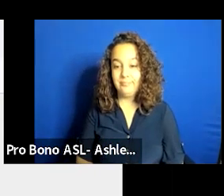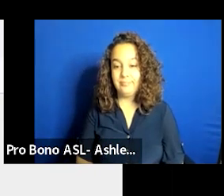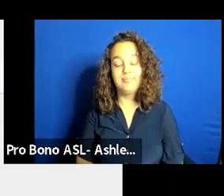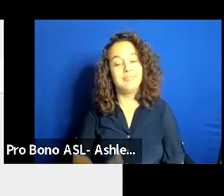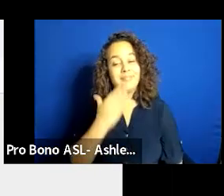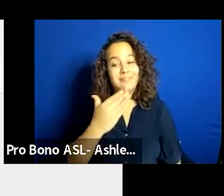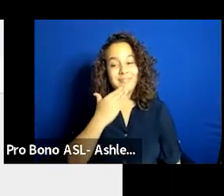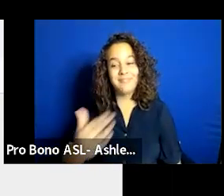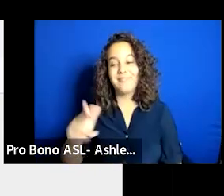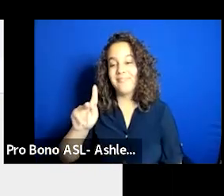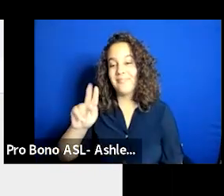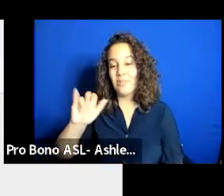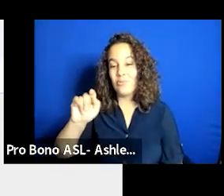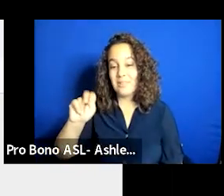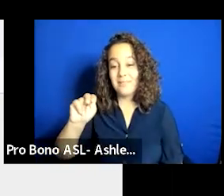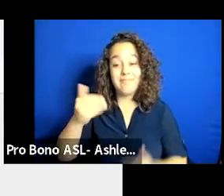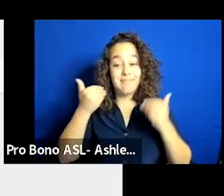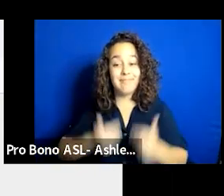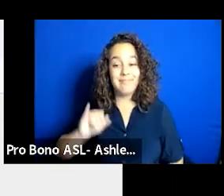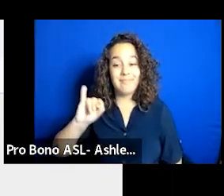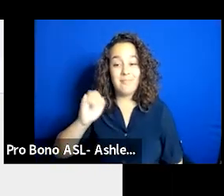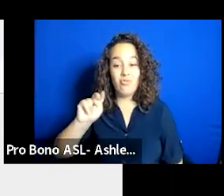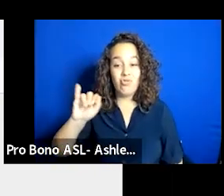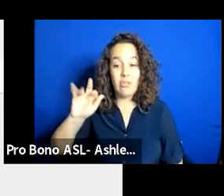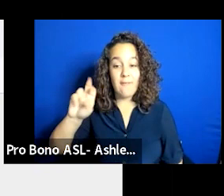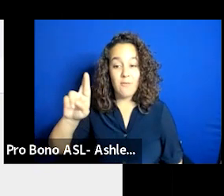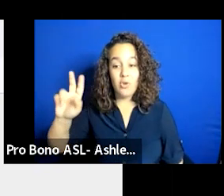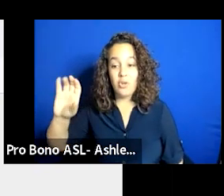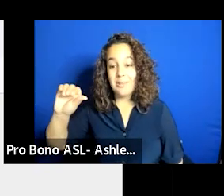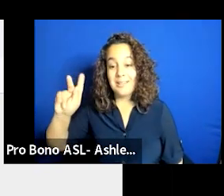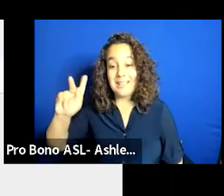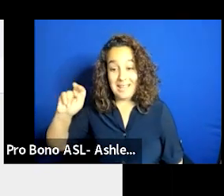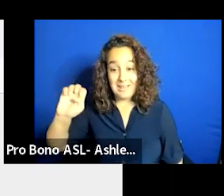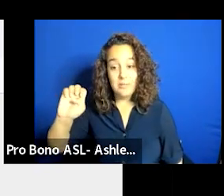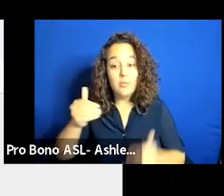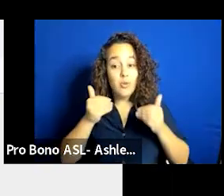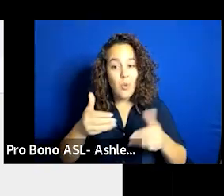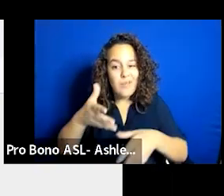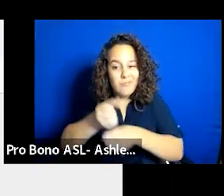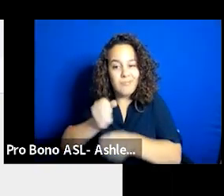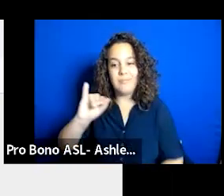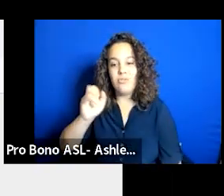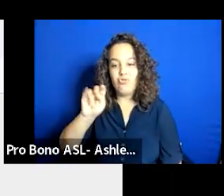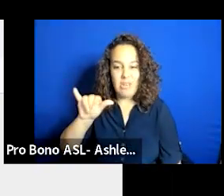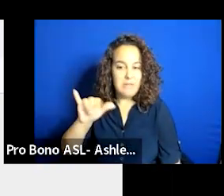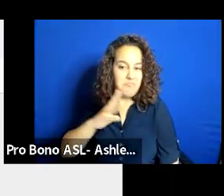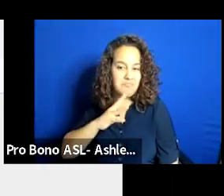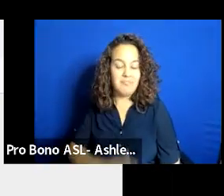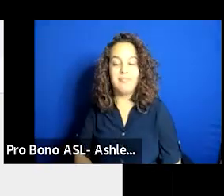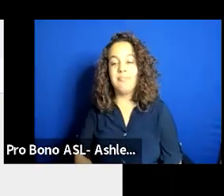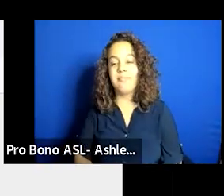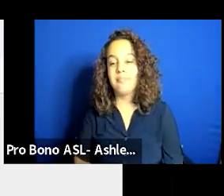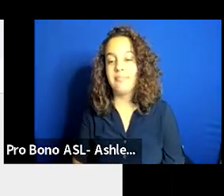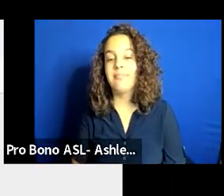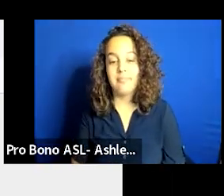Thanks, Kristen. My name is Jennifer Kane. Feel free to call me Jenny. I'm the executive director of Arts Connection, which